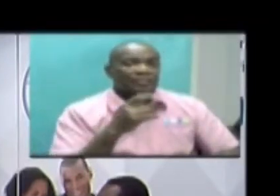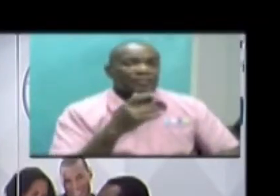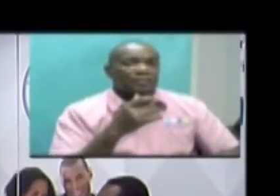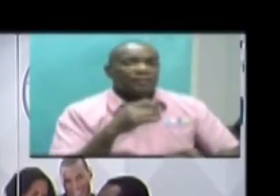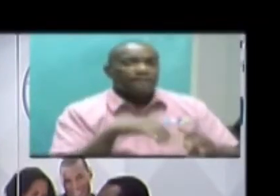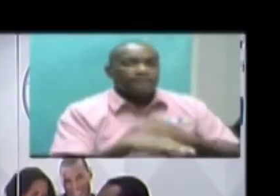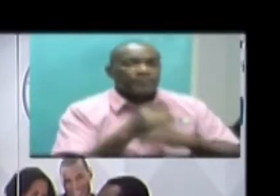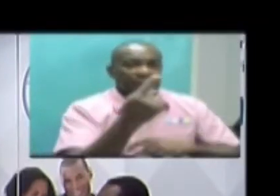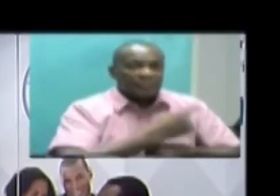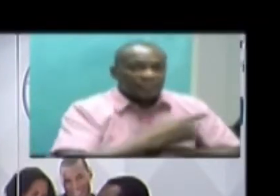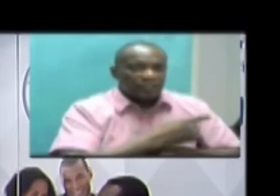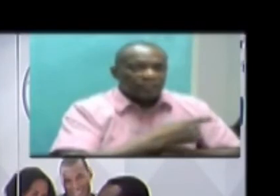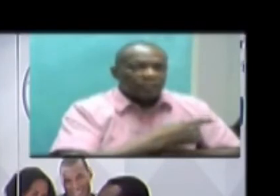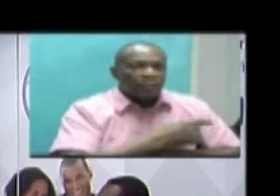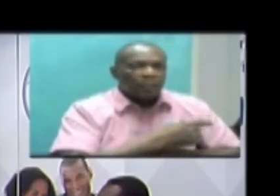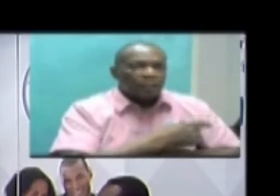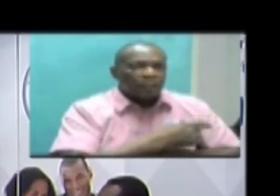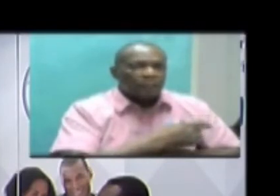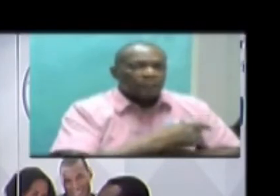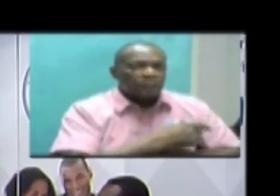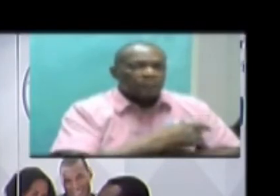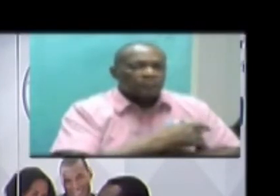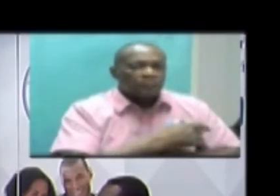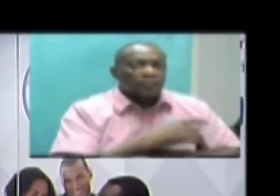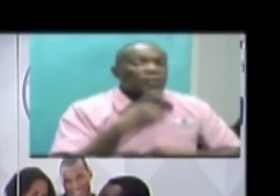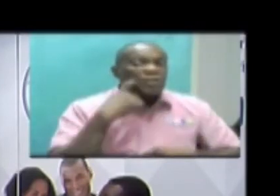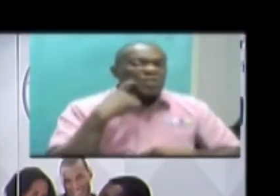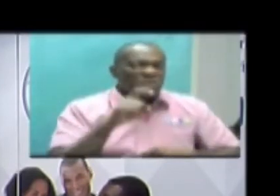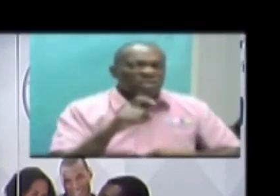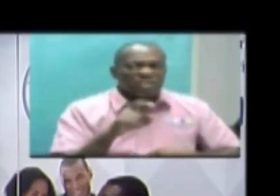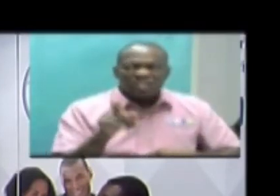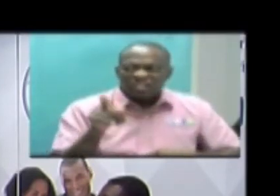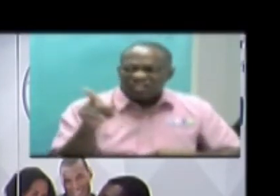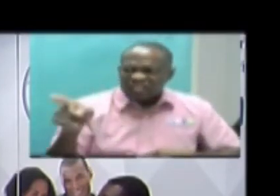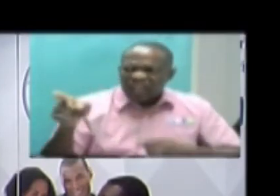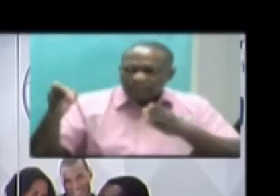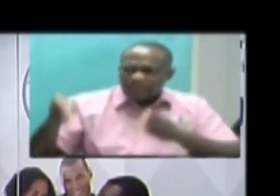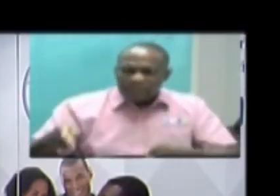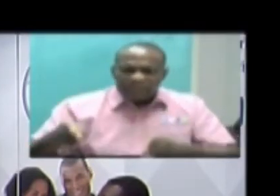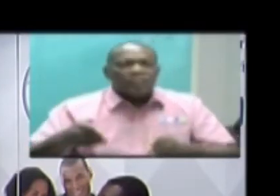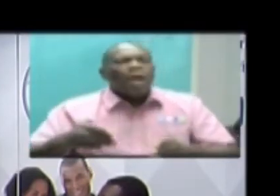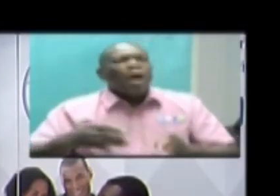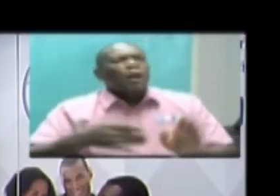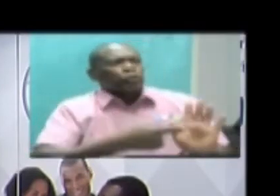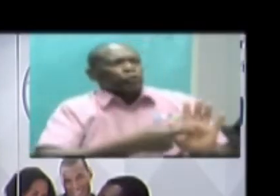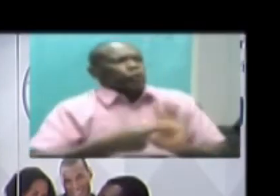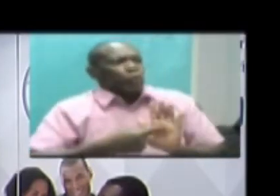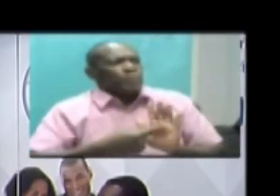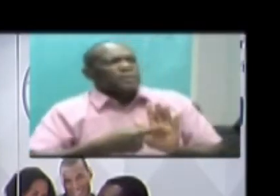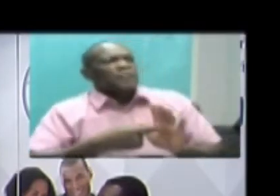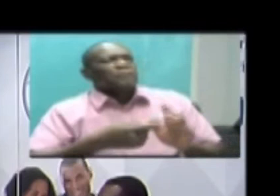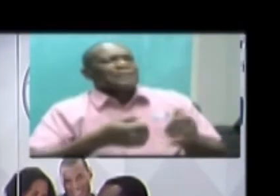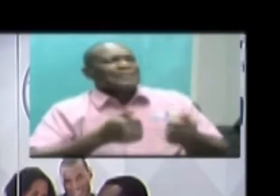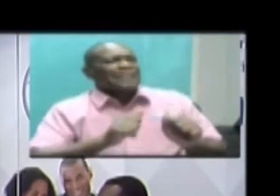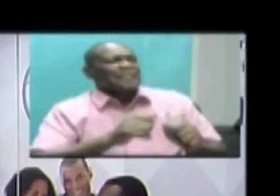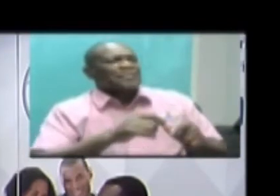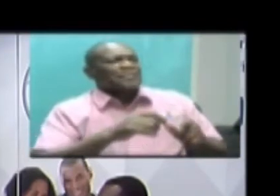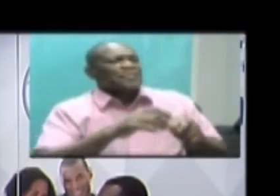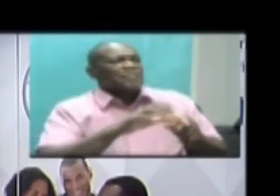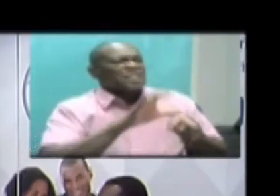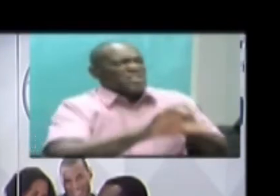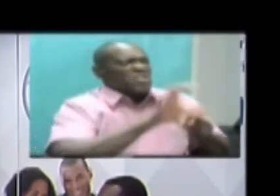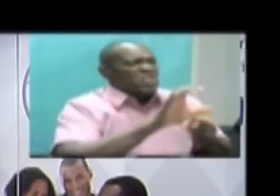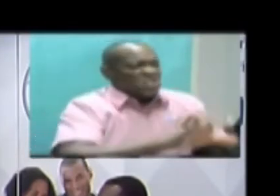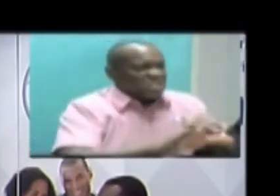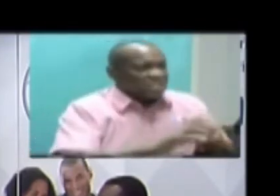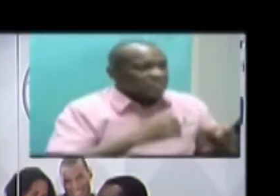revealed himself and it started cursing him and doing him these things and send messages to my son is 11 years old and my daughter